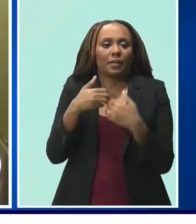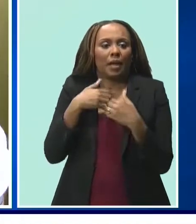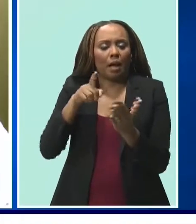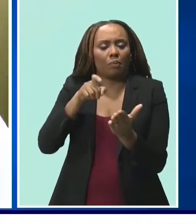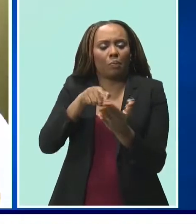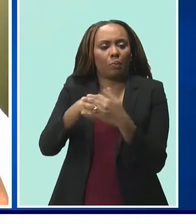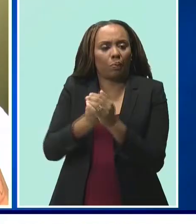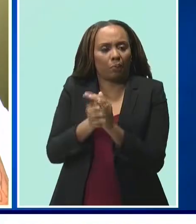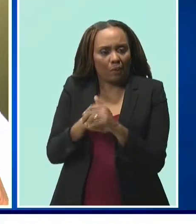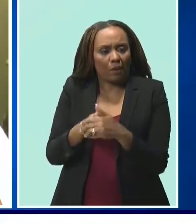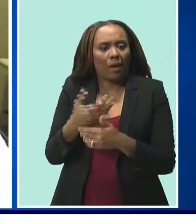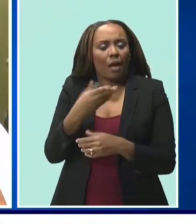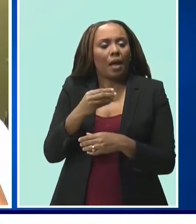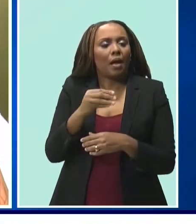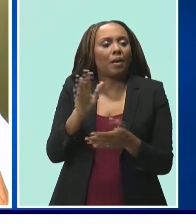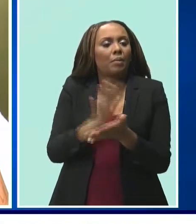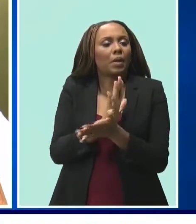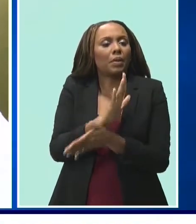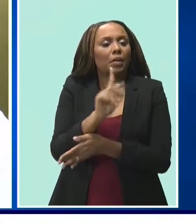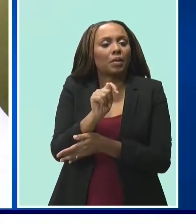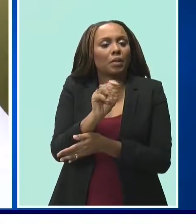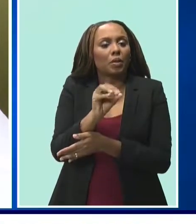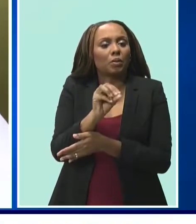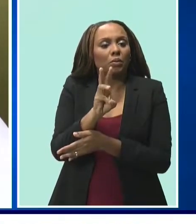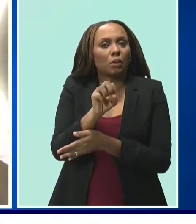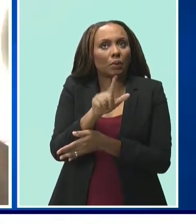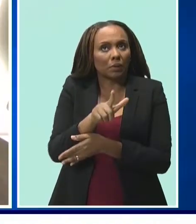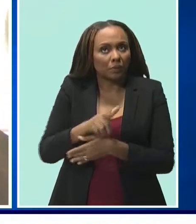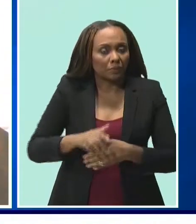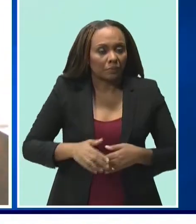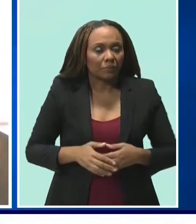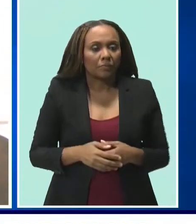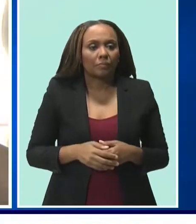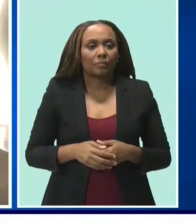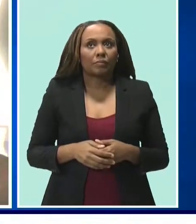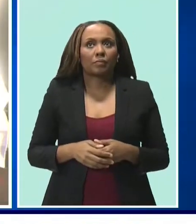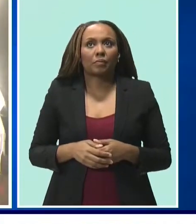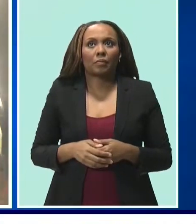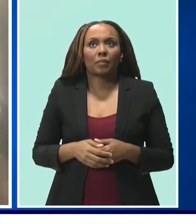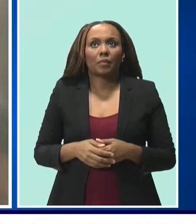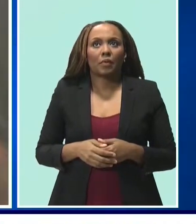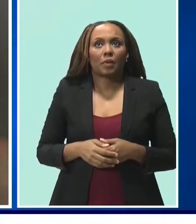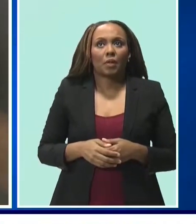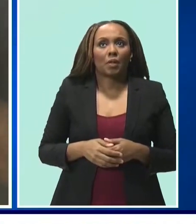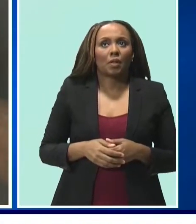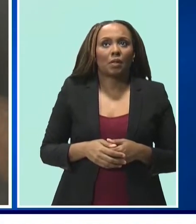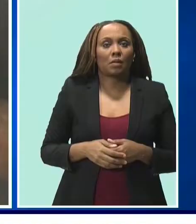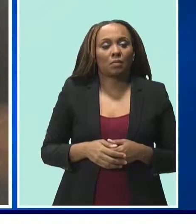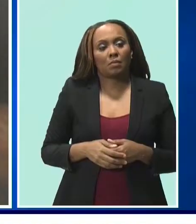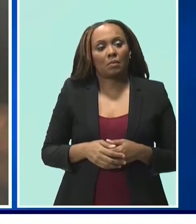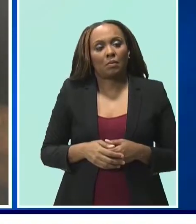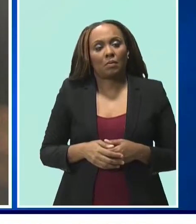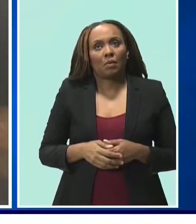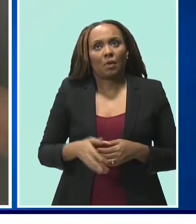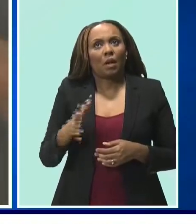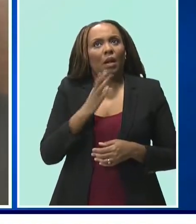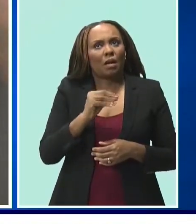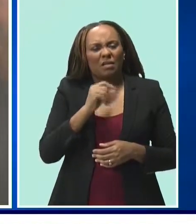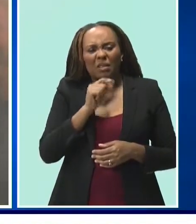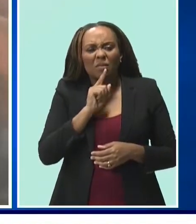Establishments are asked to consider discontinuing hand relief treatments as well as scalp, neck and shoulder massages during this